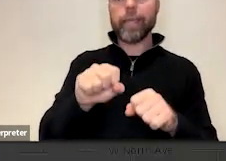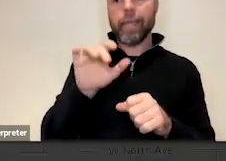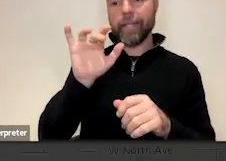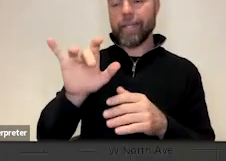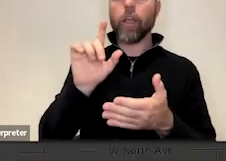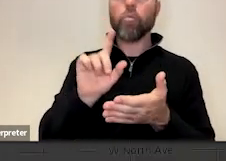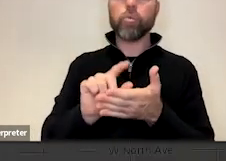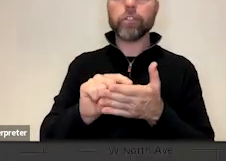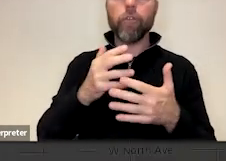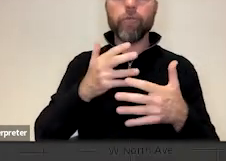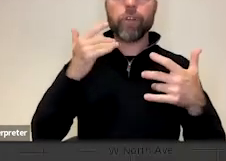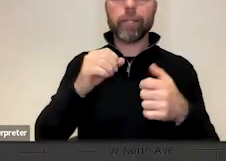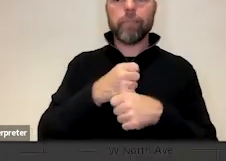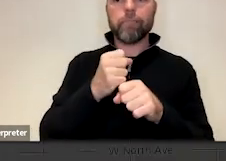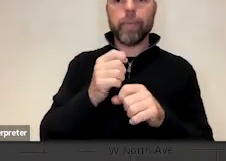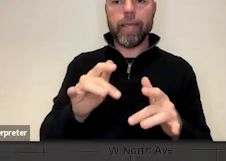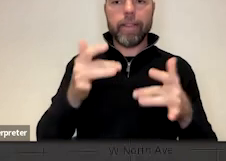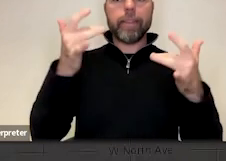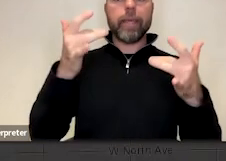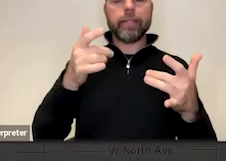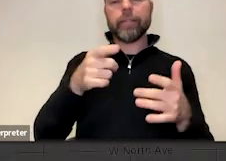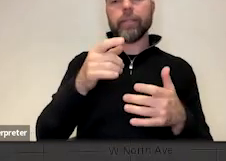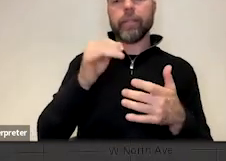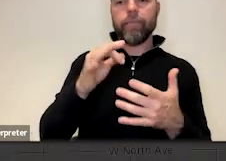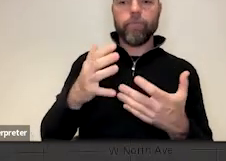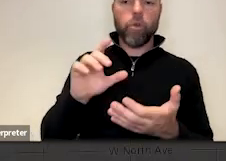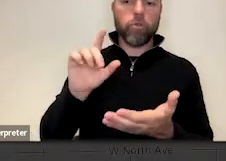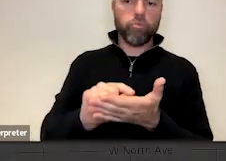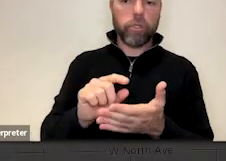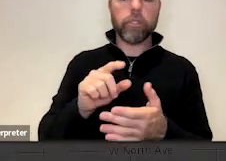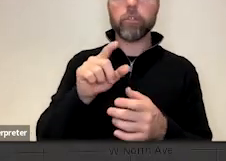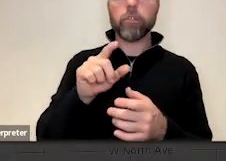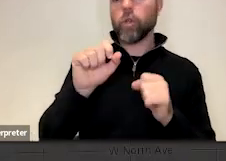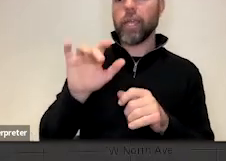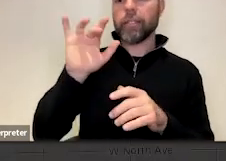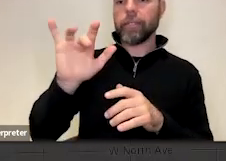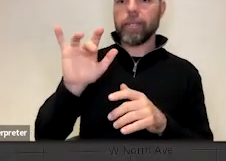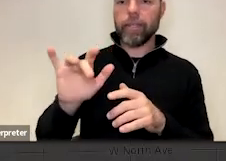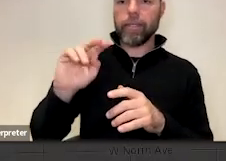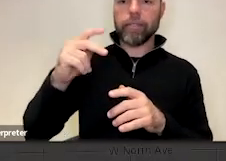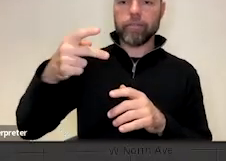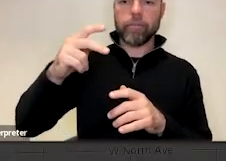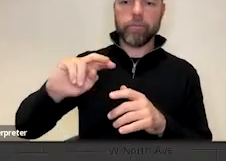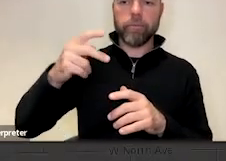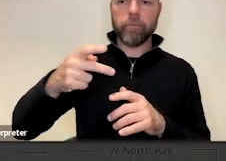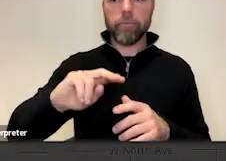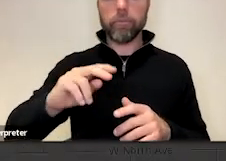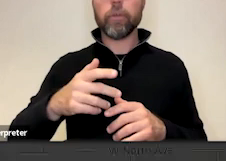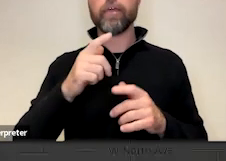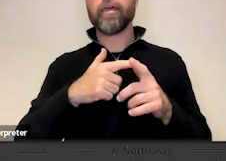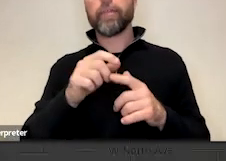printer-friendly light mode view if I want to take this with me and print it out. So we can just toggle between these two. And then I can